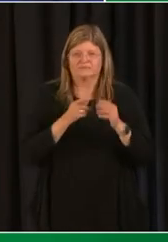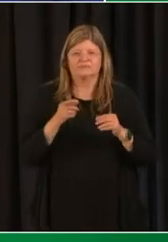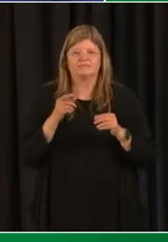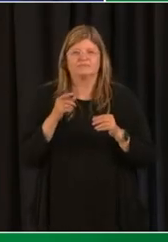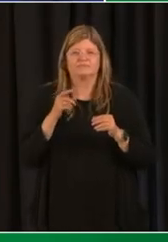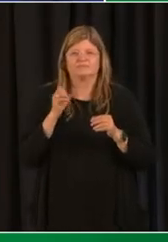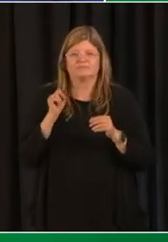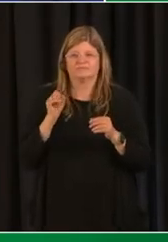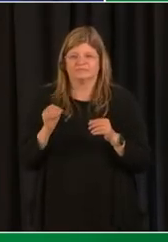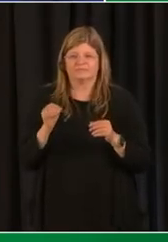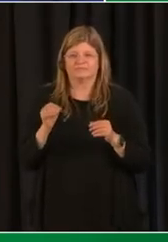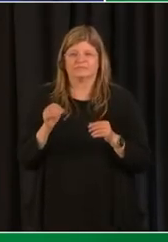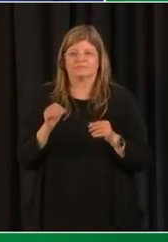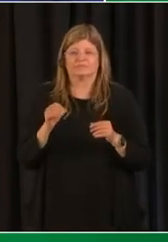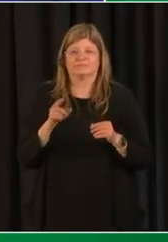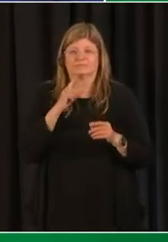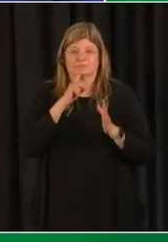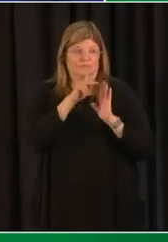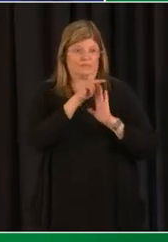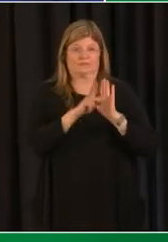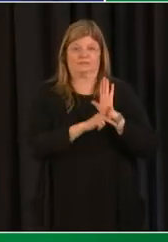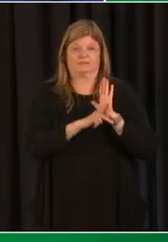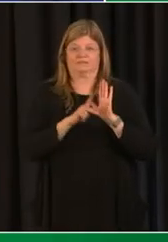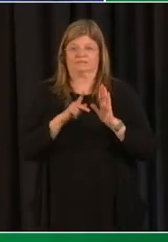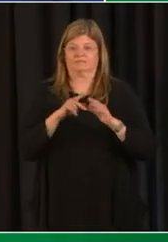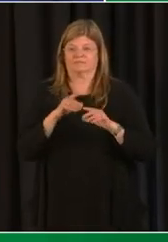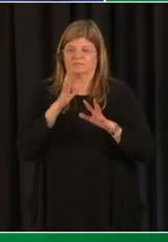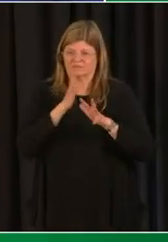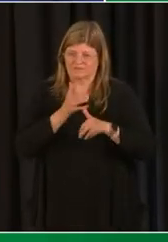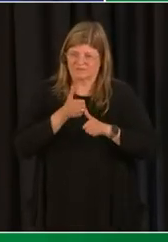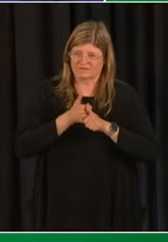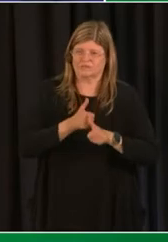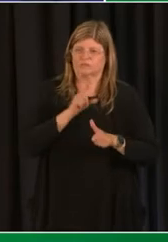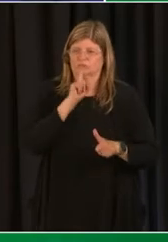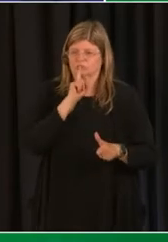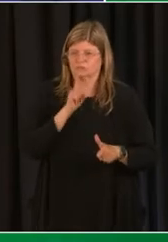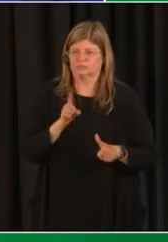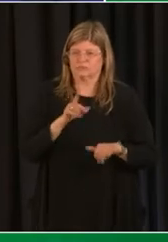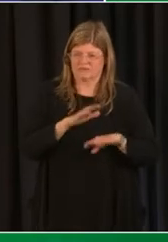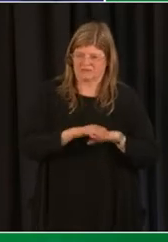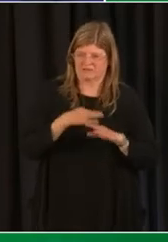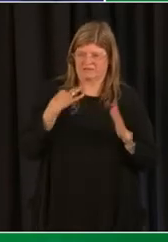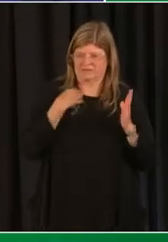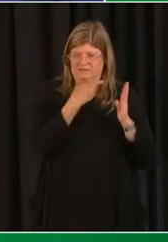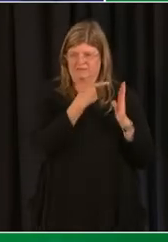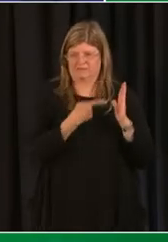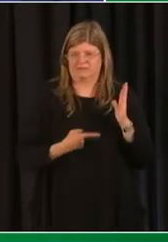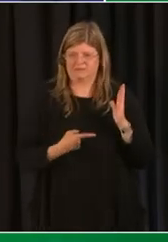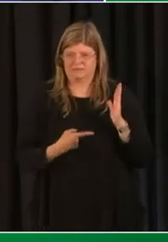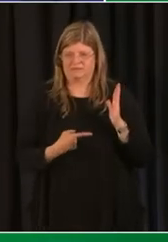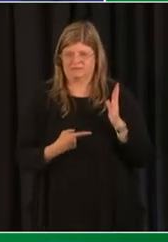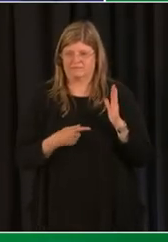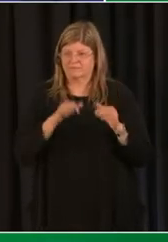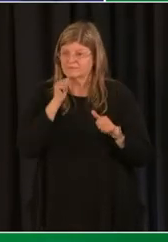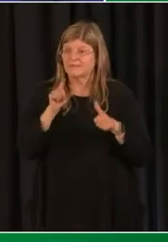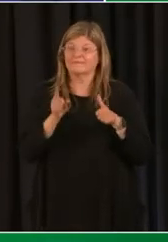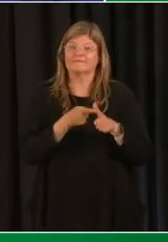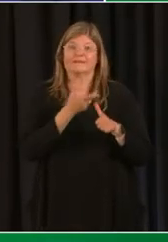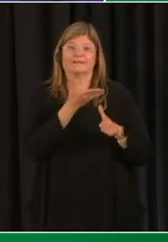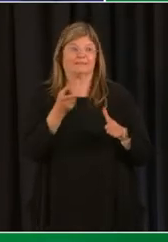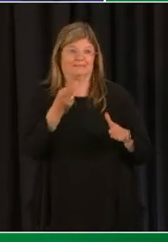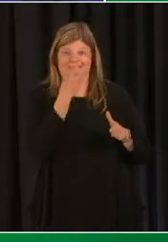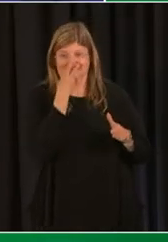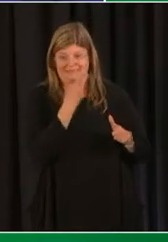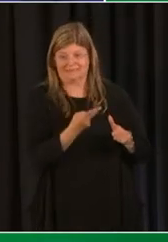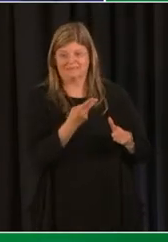recaptured, and so those are the policies and procedures that we will follow. But there is on the application, it's not the first thing you see, but it